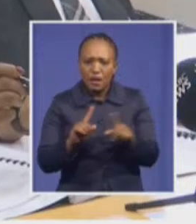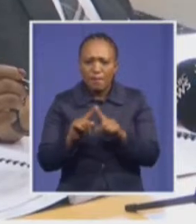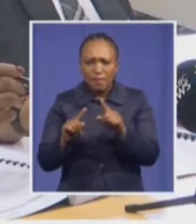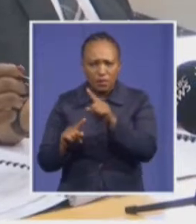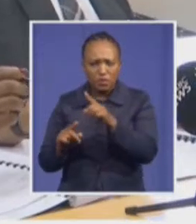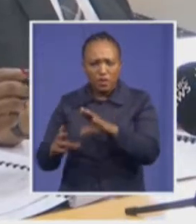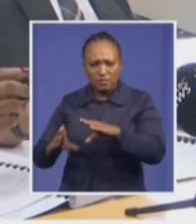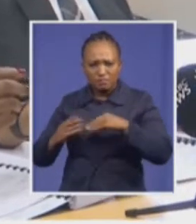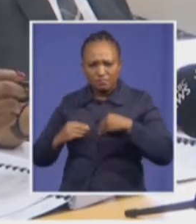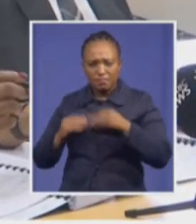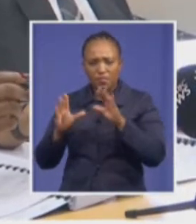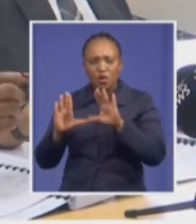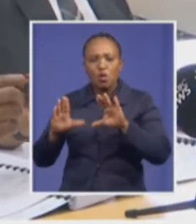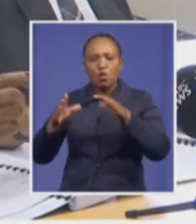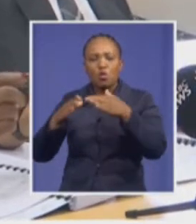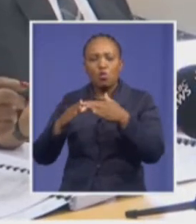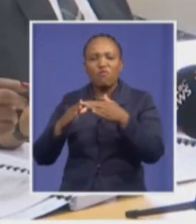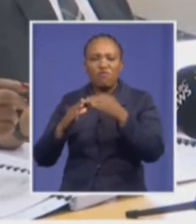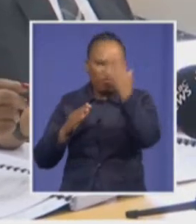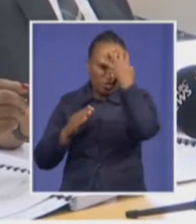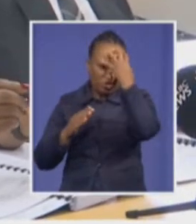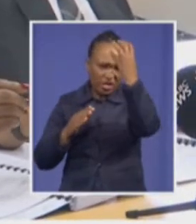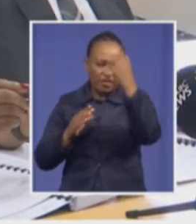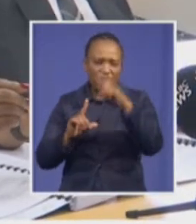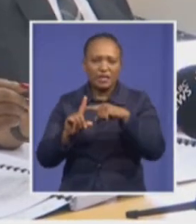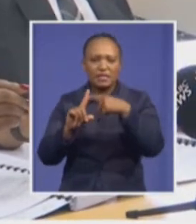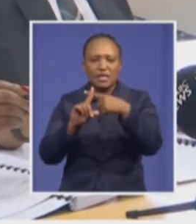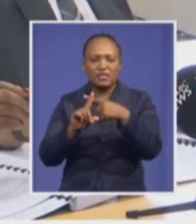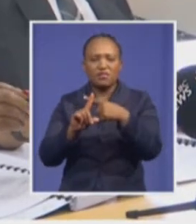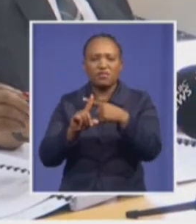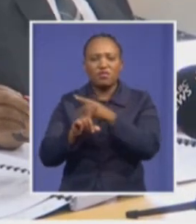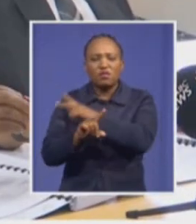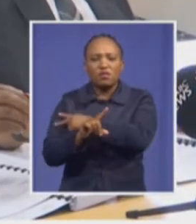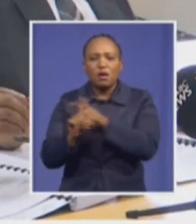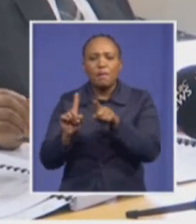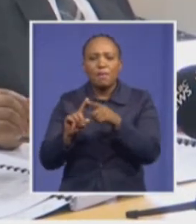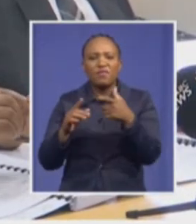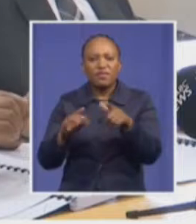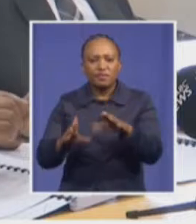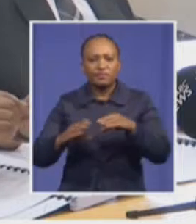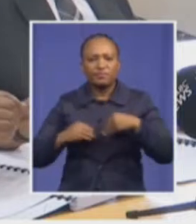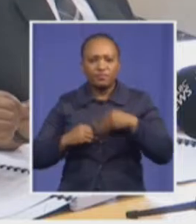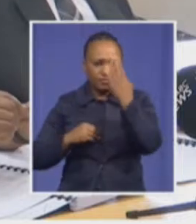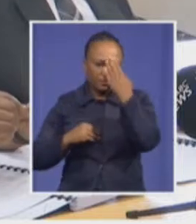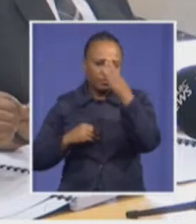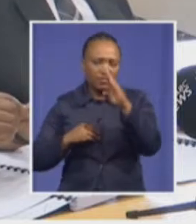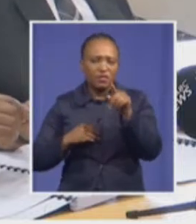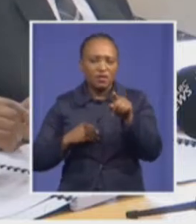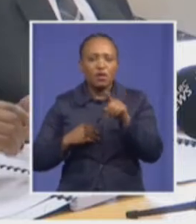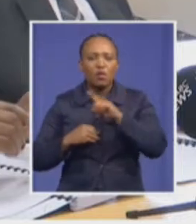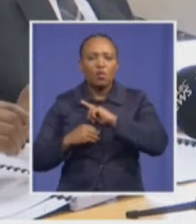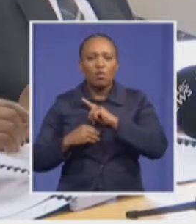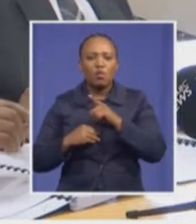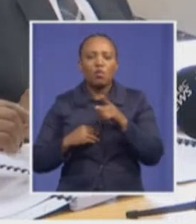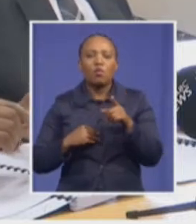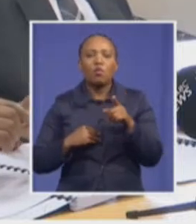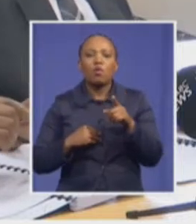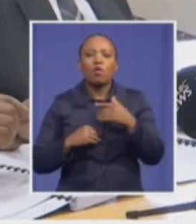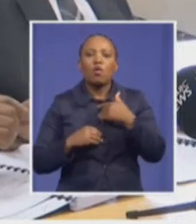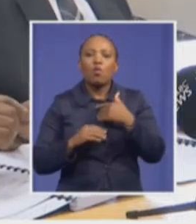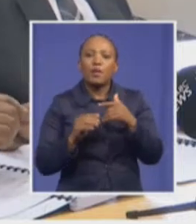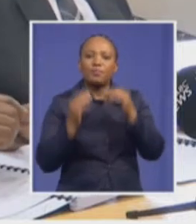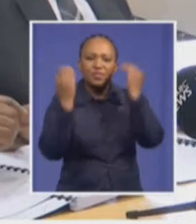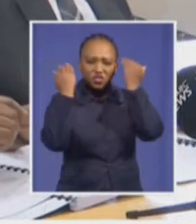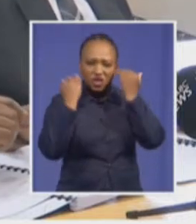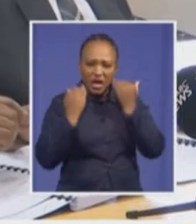had to adopt the attitude he did by virtue of the judgment of Justice Kampepe in the well-known Zuma case. President